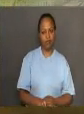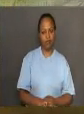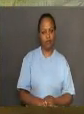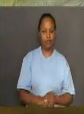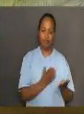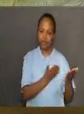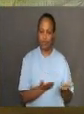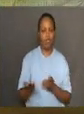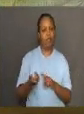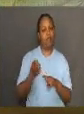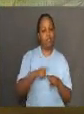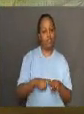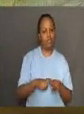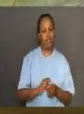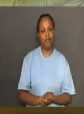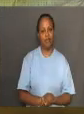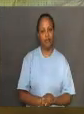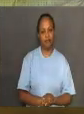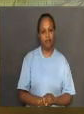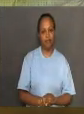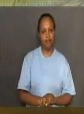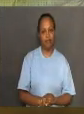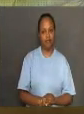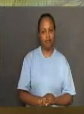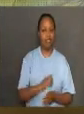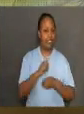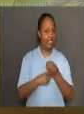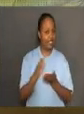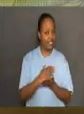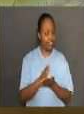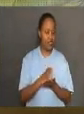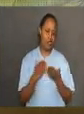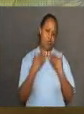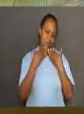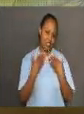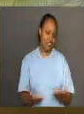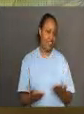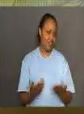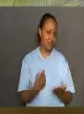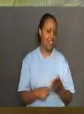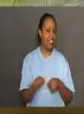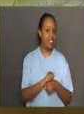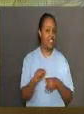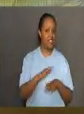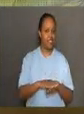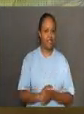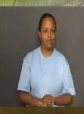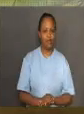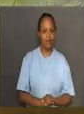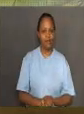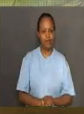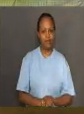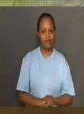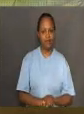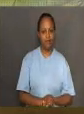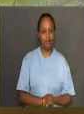Welcome back. Thank you for your participation in this activity. We